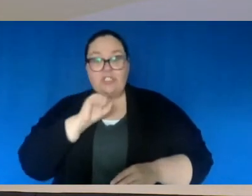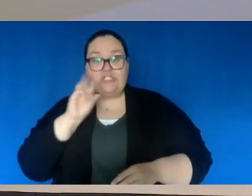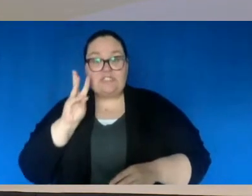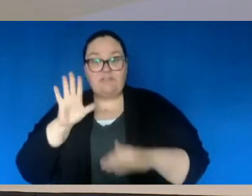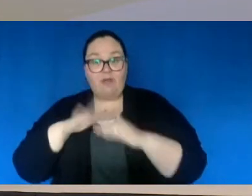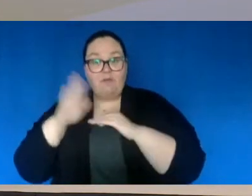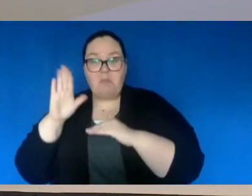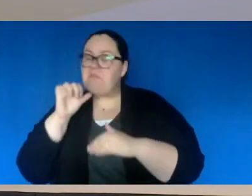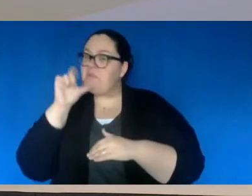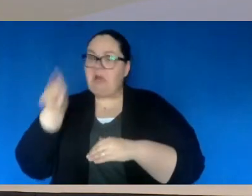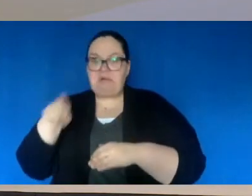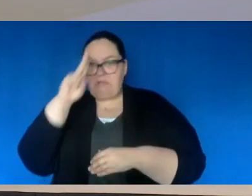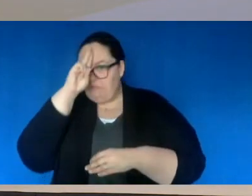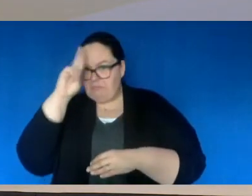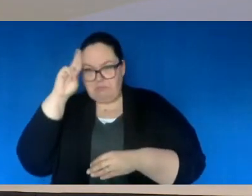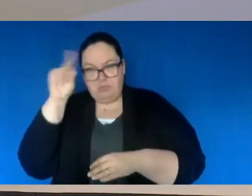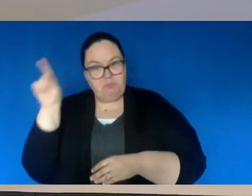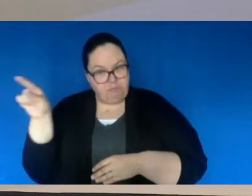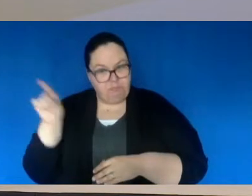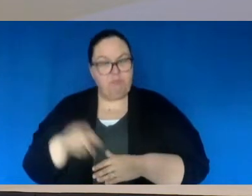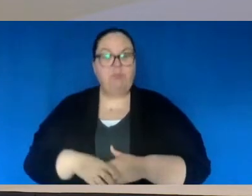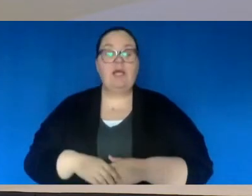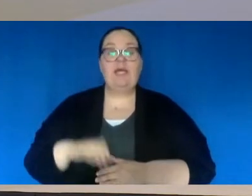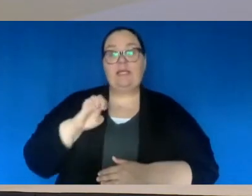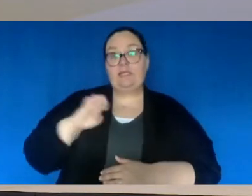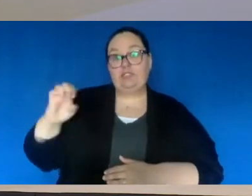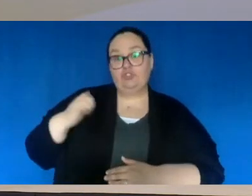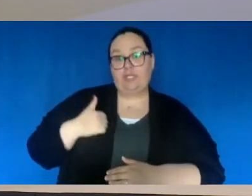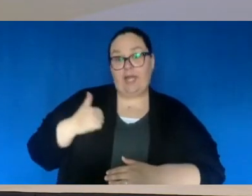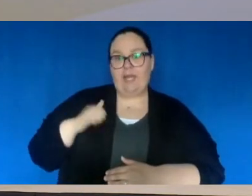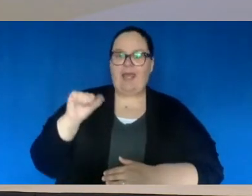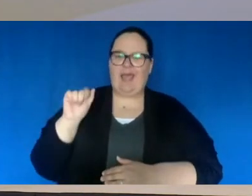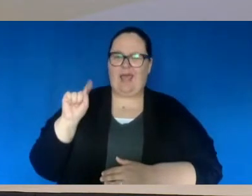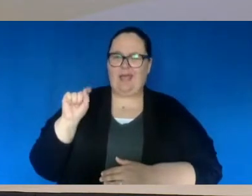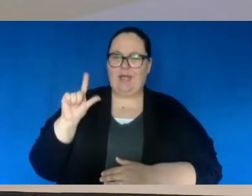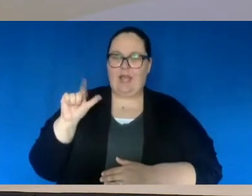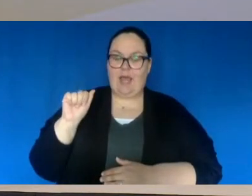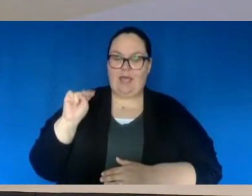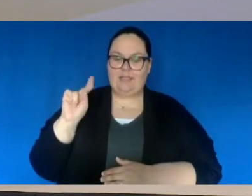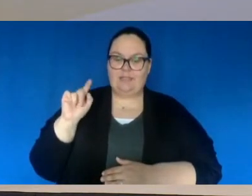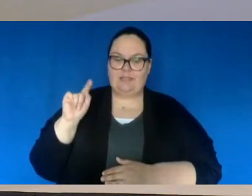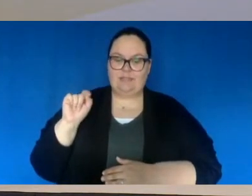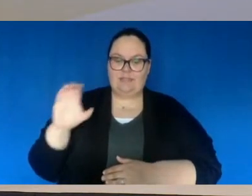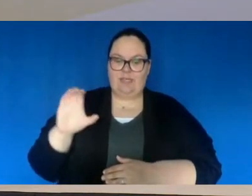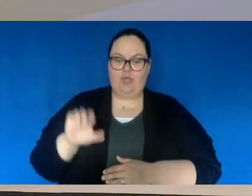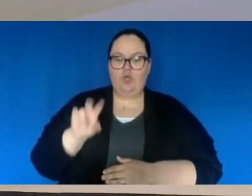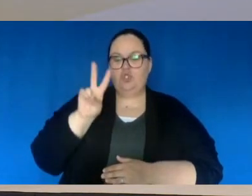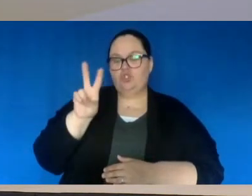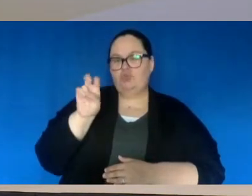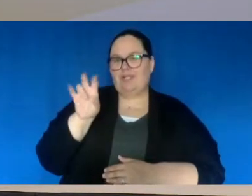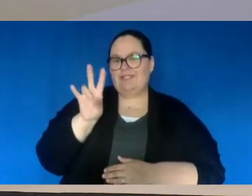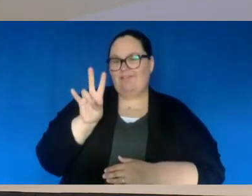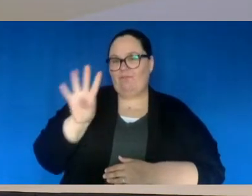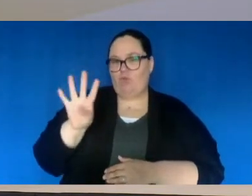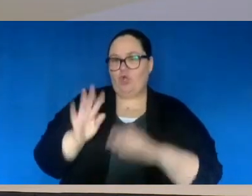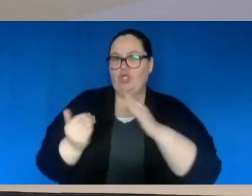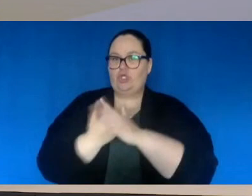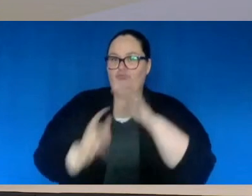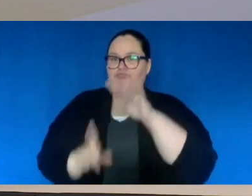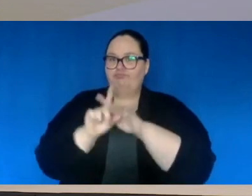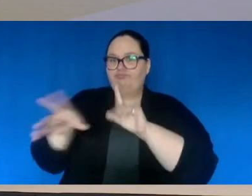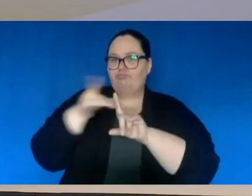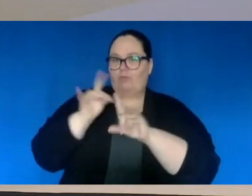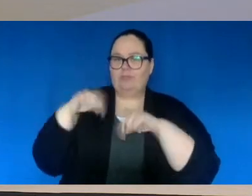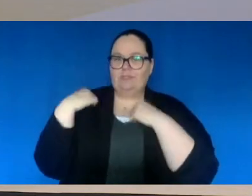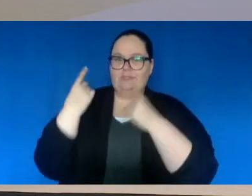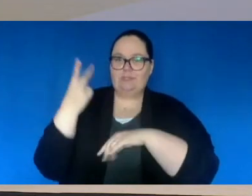60. In Atlantic Canada, we've reported 274 new cases of COVID-19 in the previous 14 days. And as a